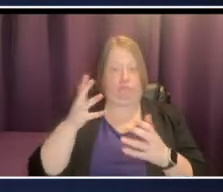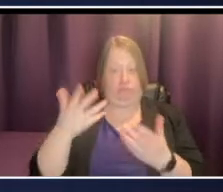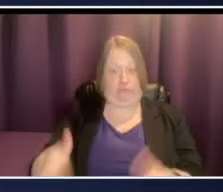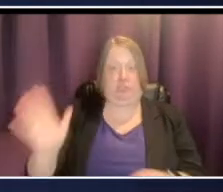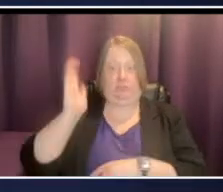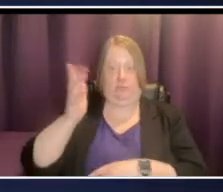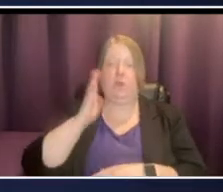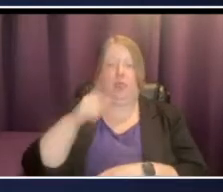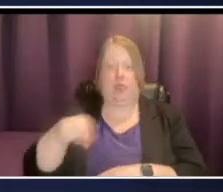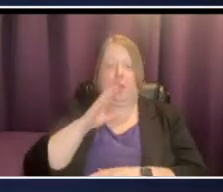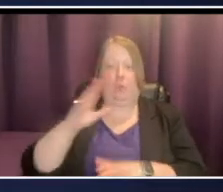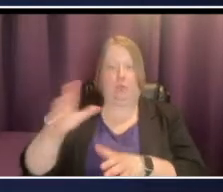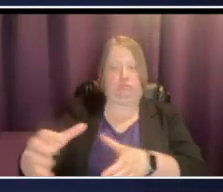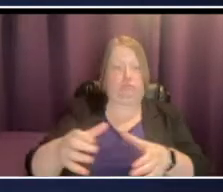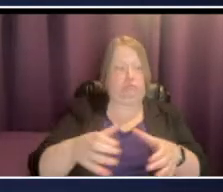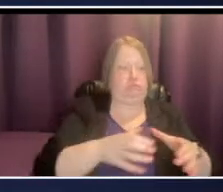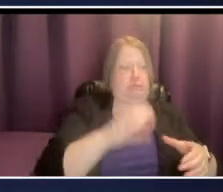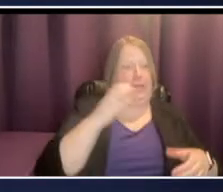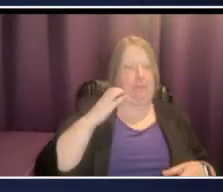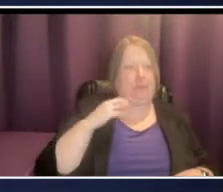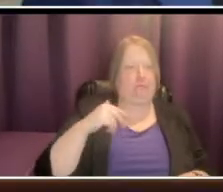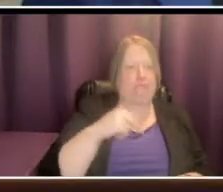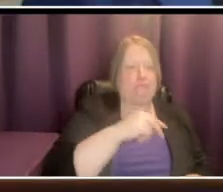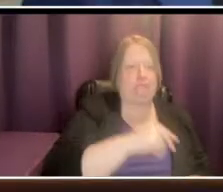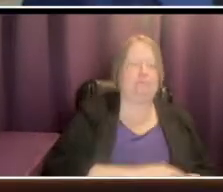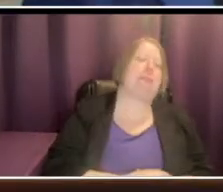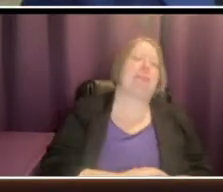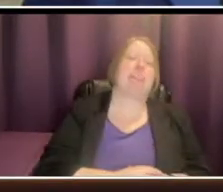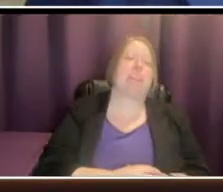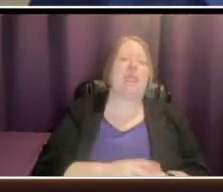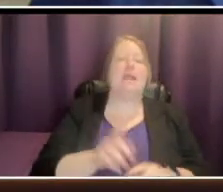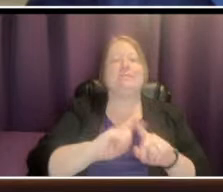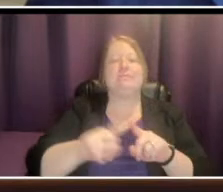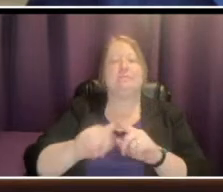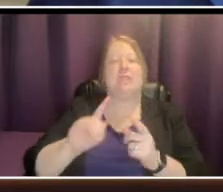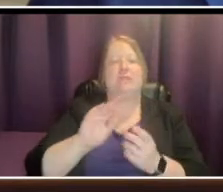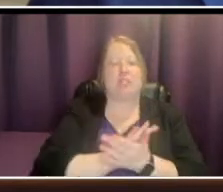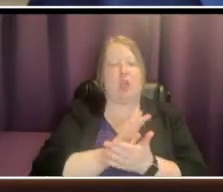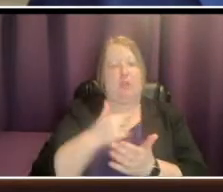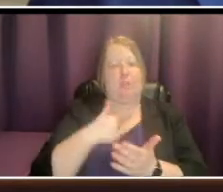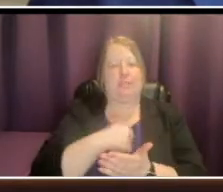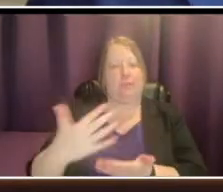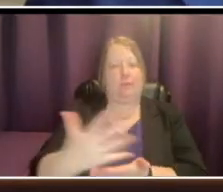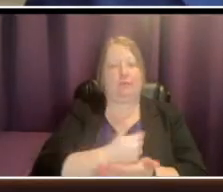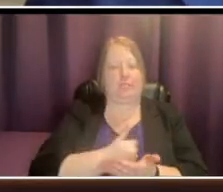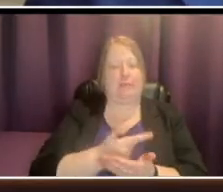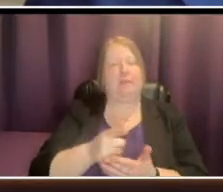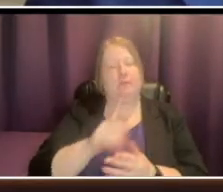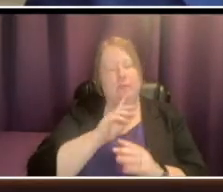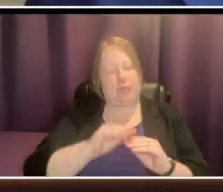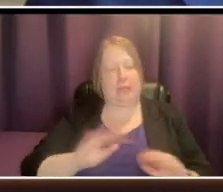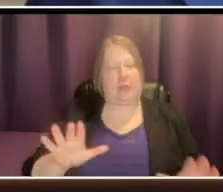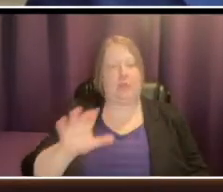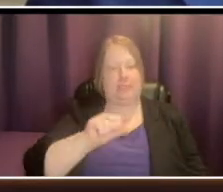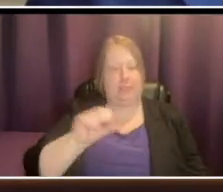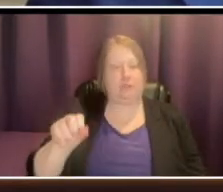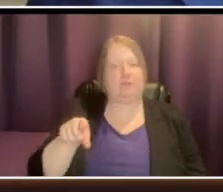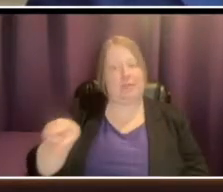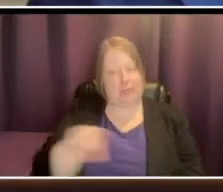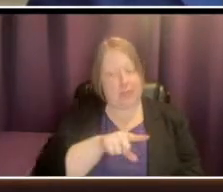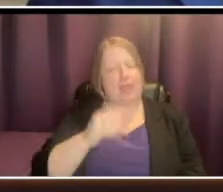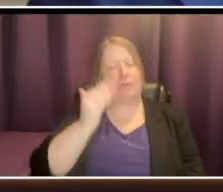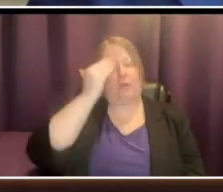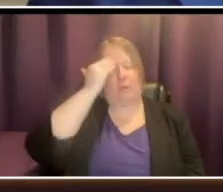speech." As the documents we received make clear, the Secret Service was aware of weapons possessed